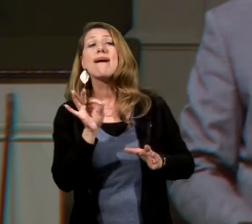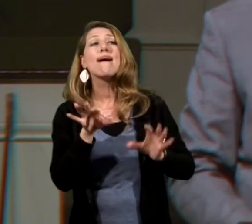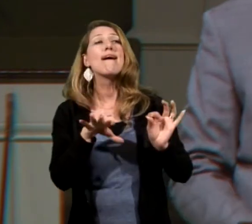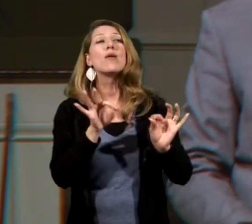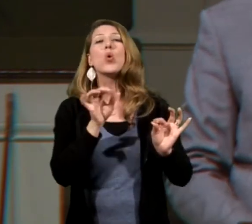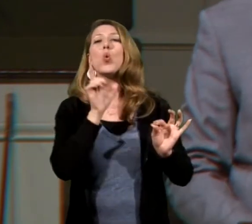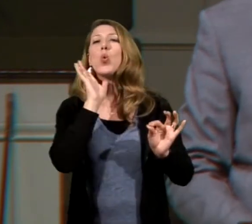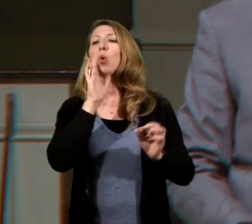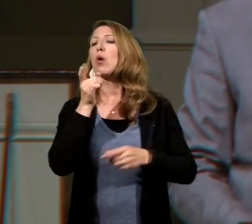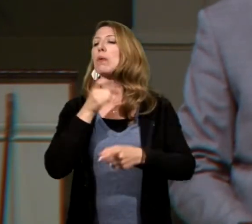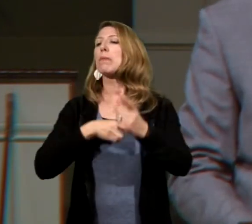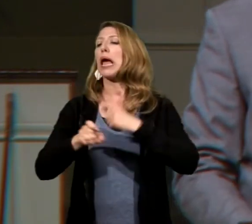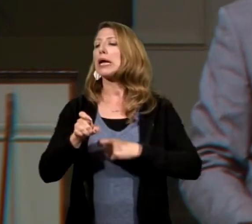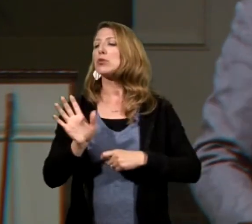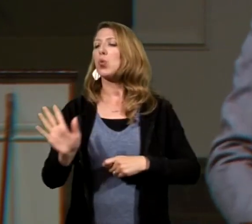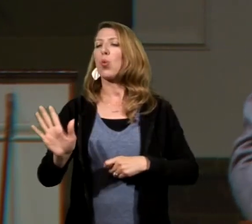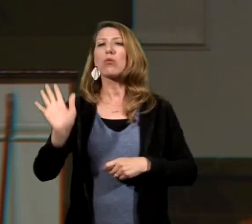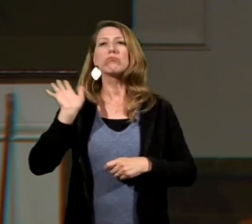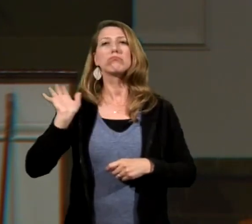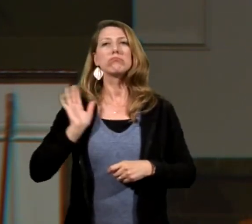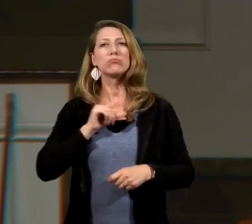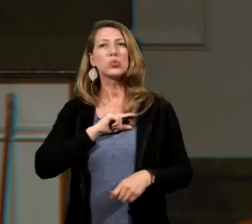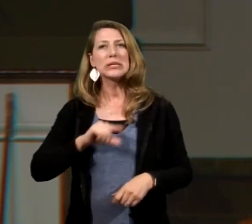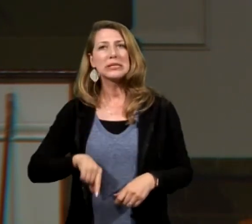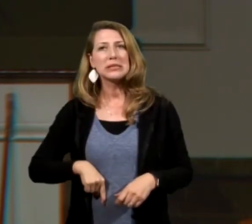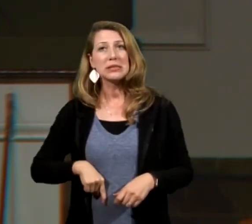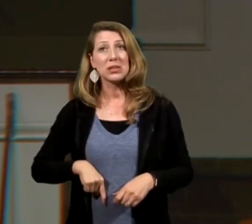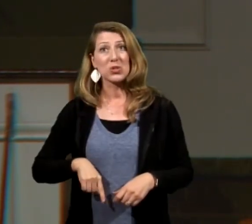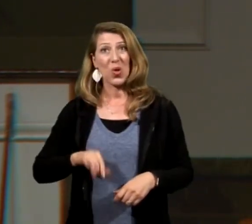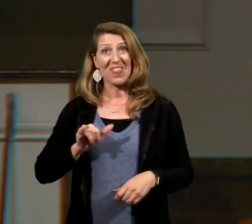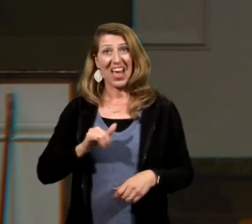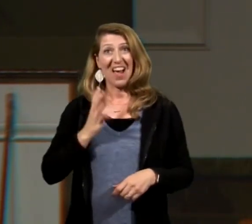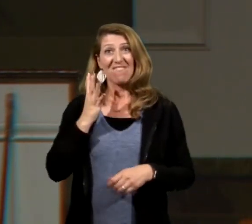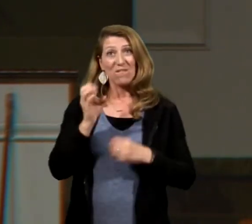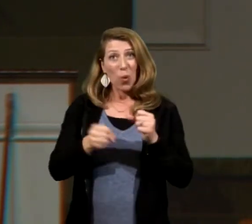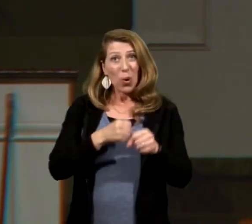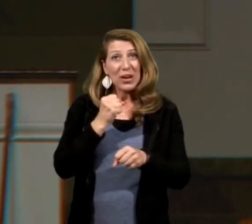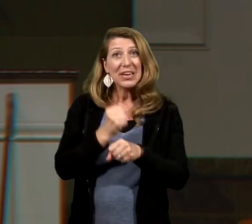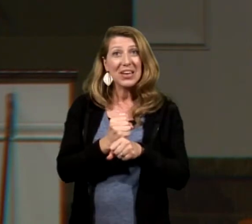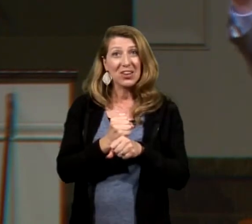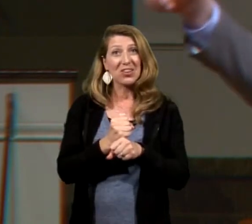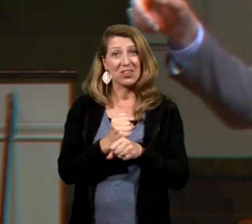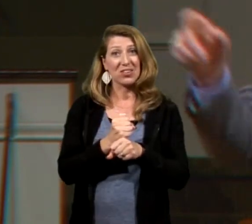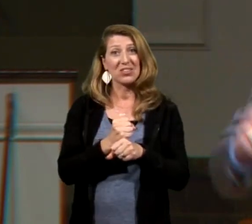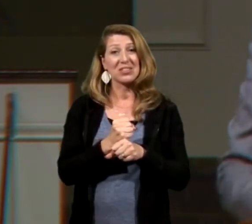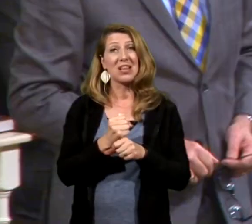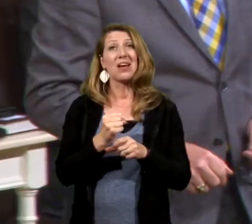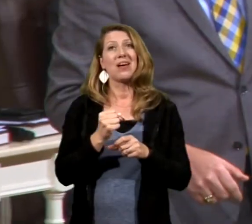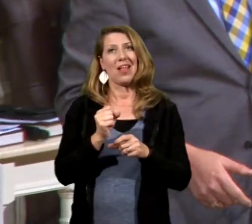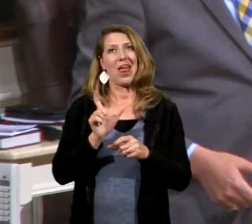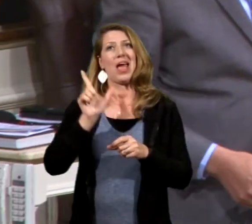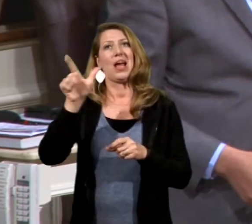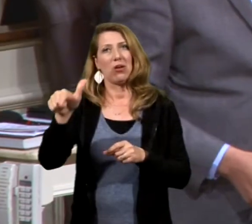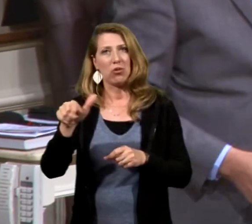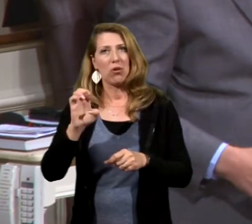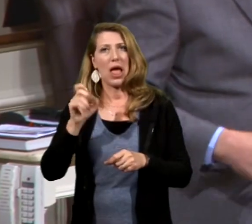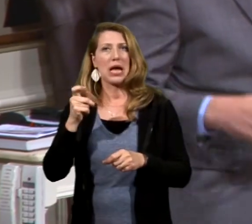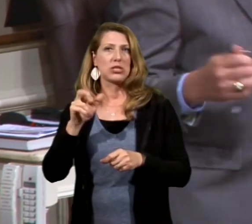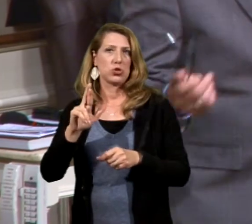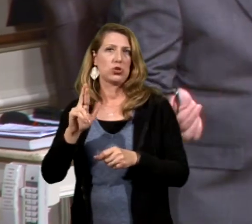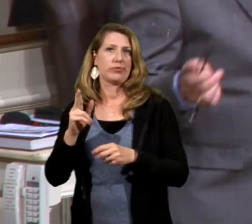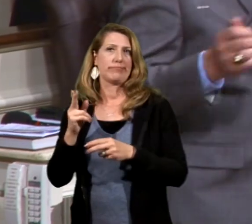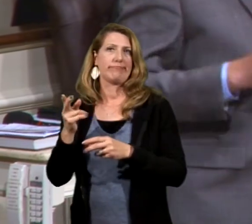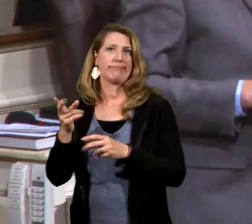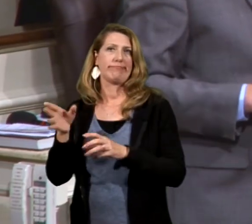to be a replacement. It would be 4 years from the time of the feast until Esther is named to be queen